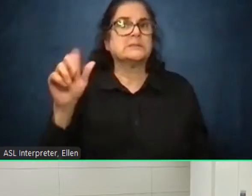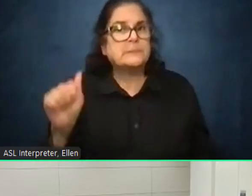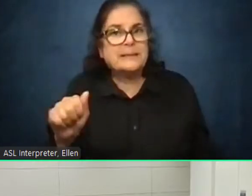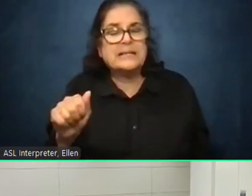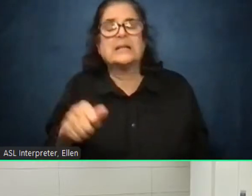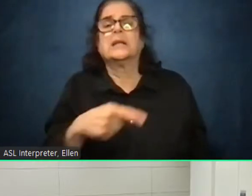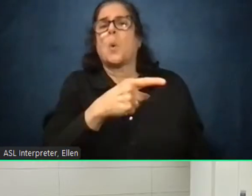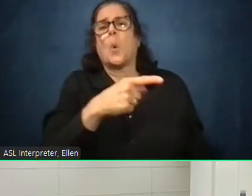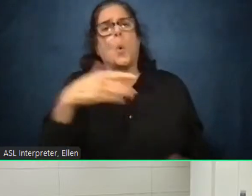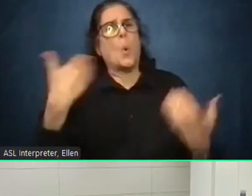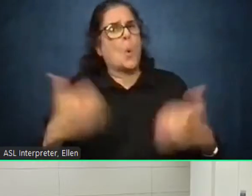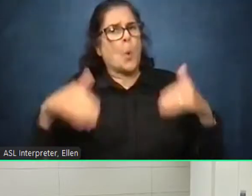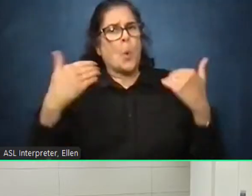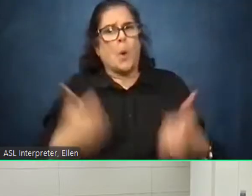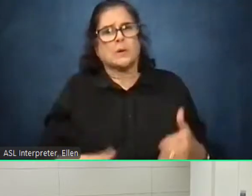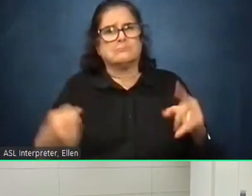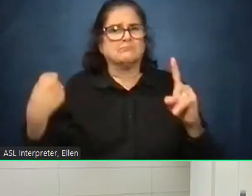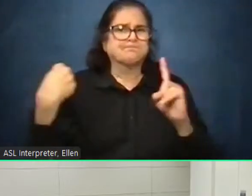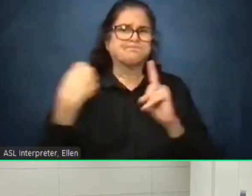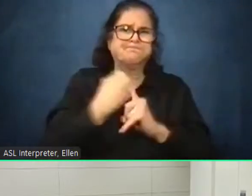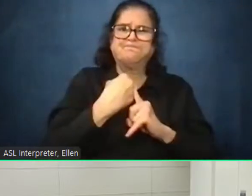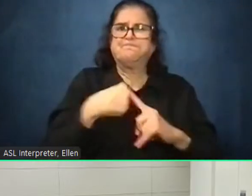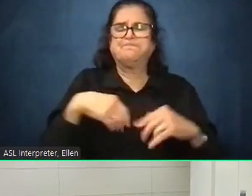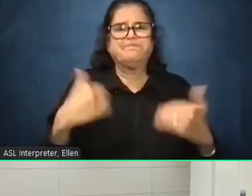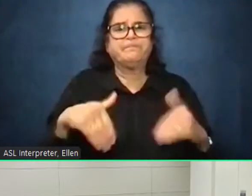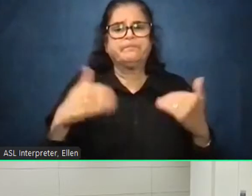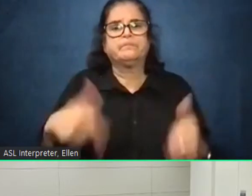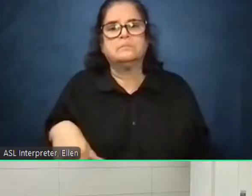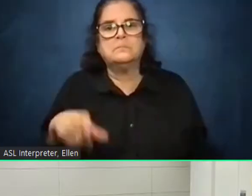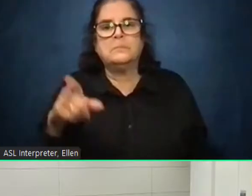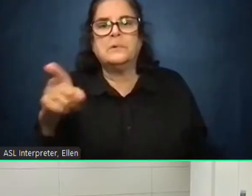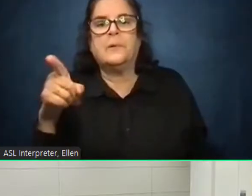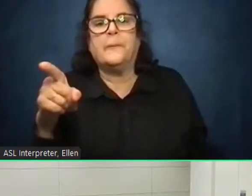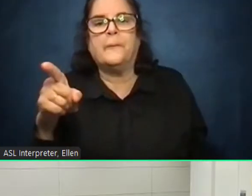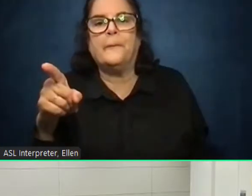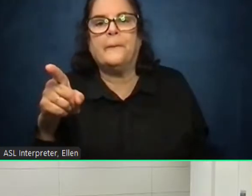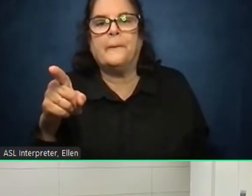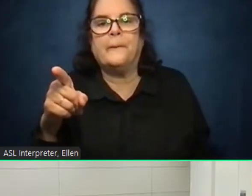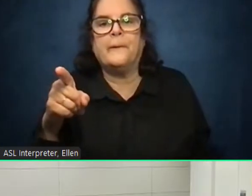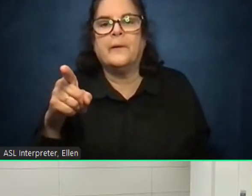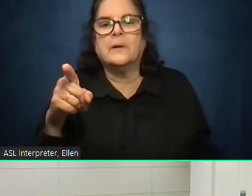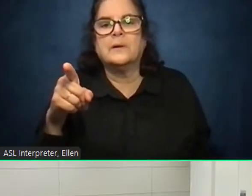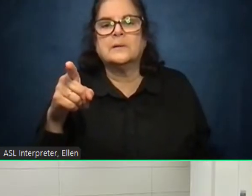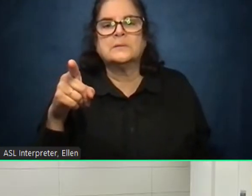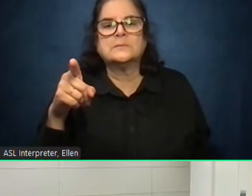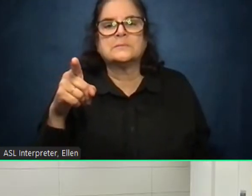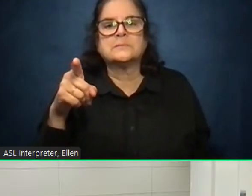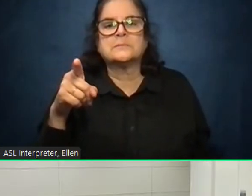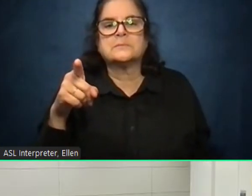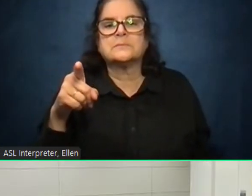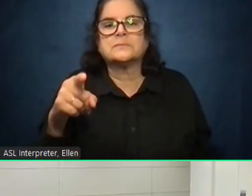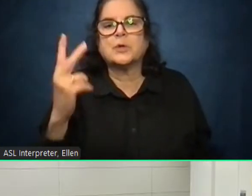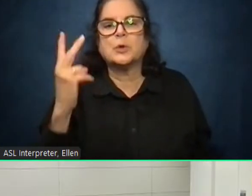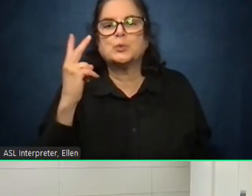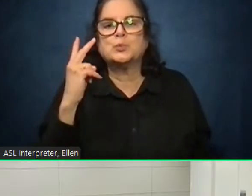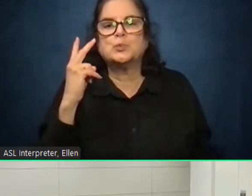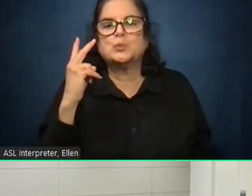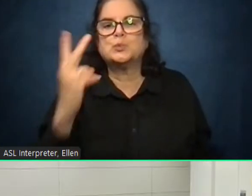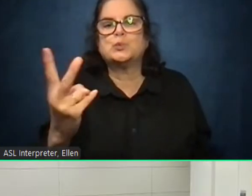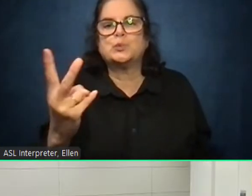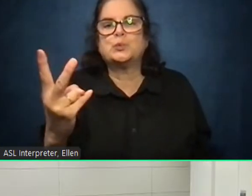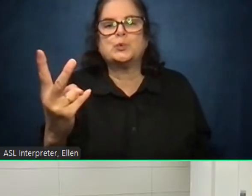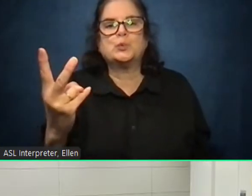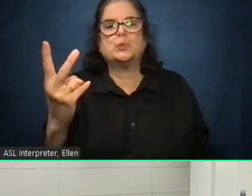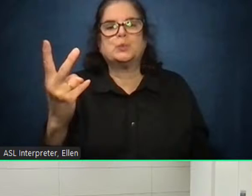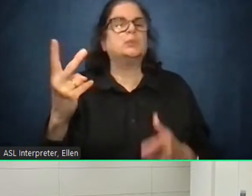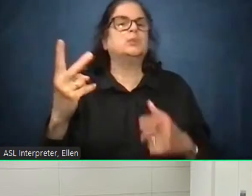I know that the planning team is diligently working, and that the budget is, that you're working on 2 budgets, and